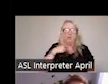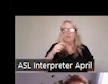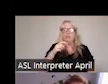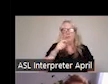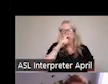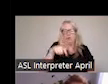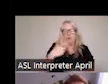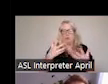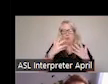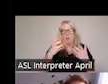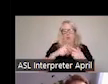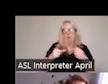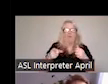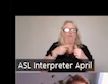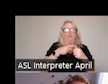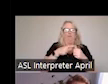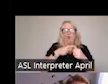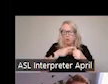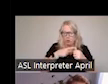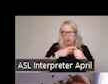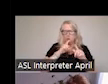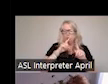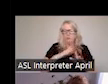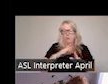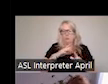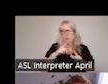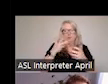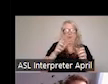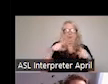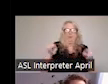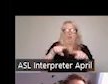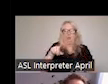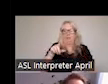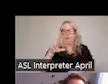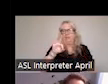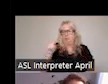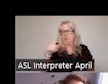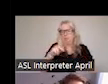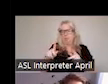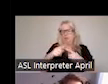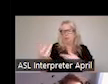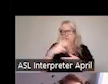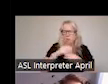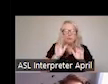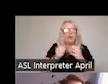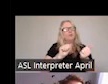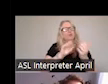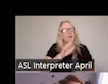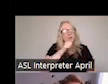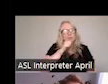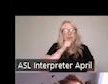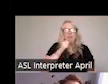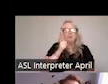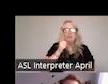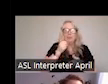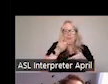necessarily want first responders or law enforcement involved. So how do you address the confidentiality concerns of people who are on the